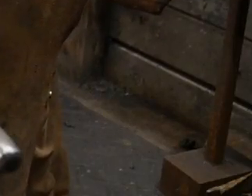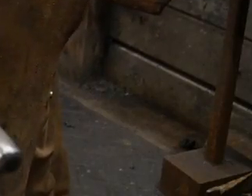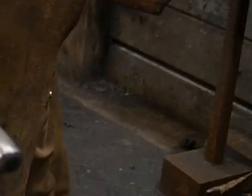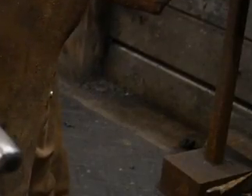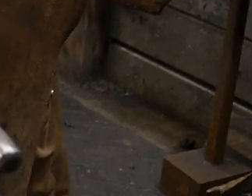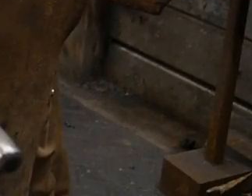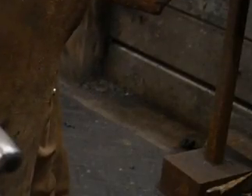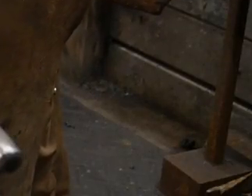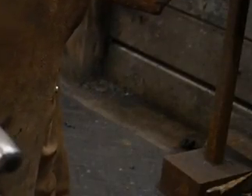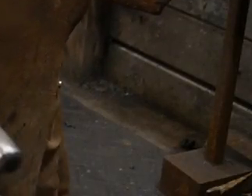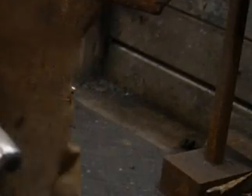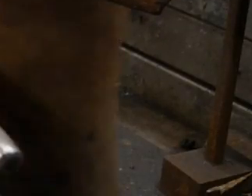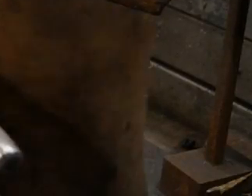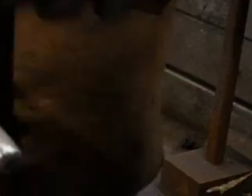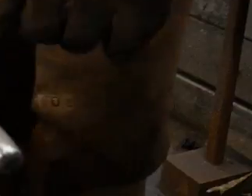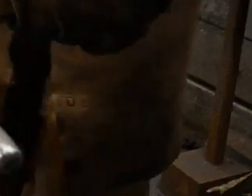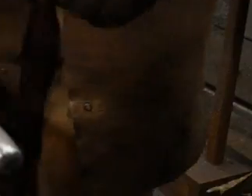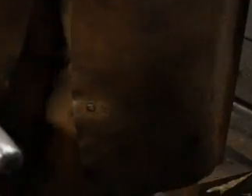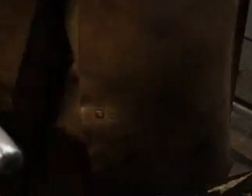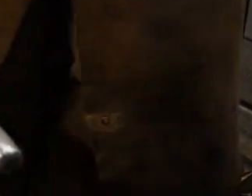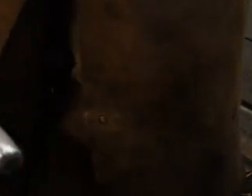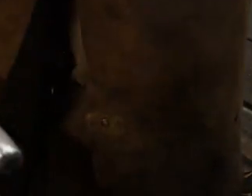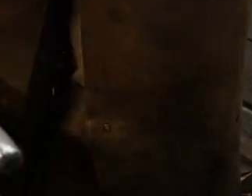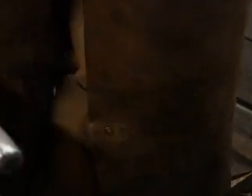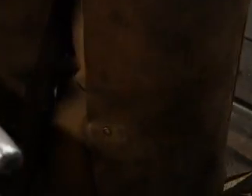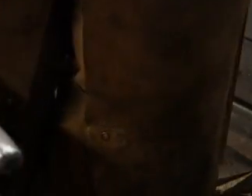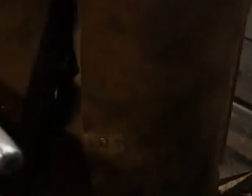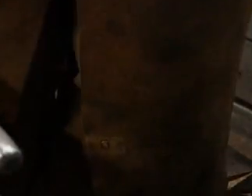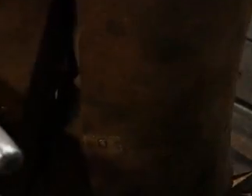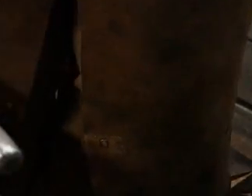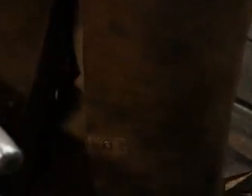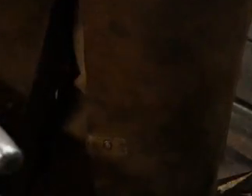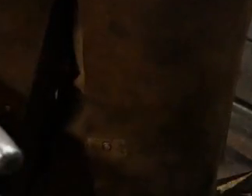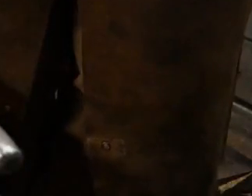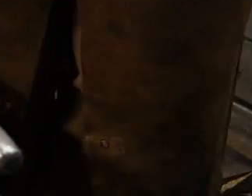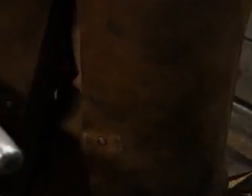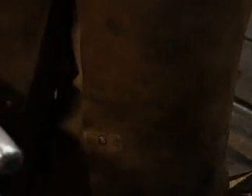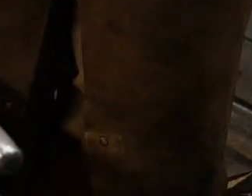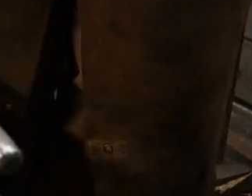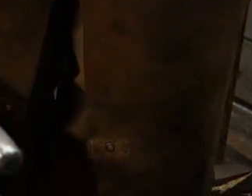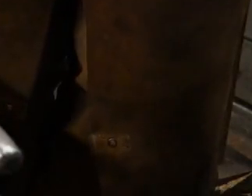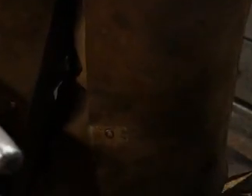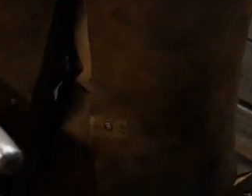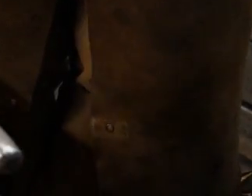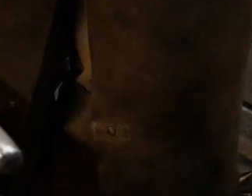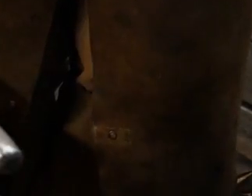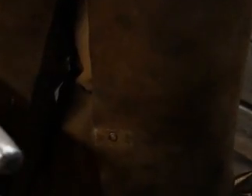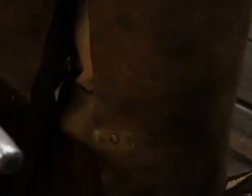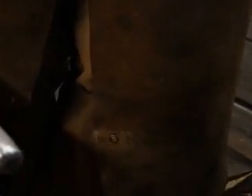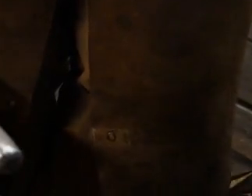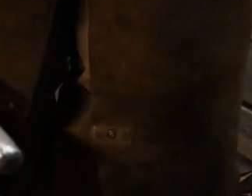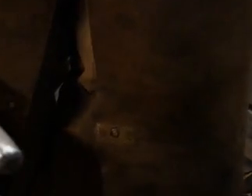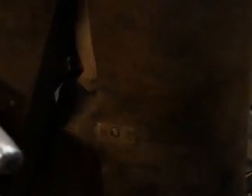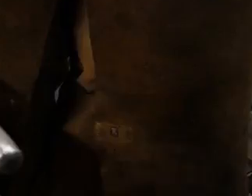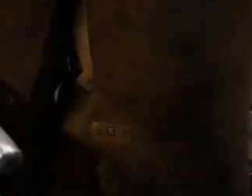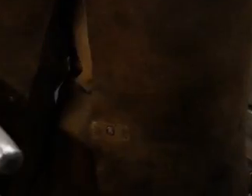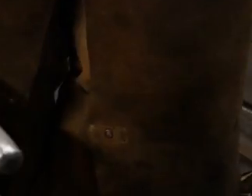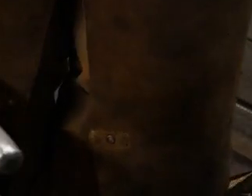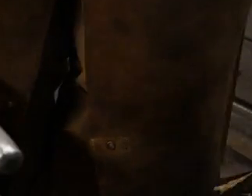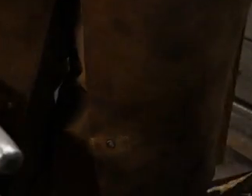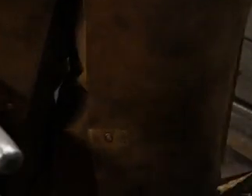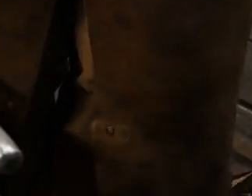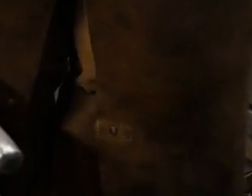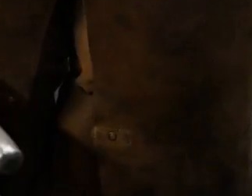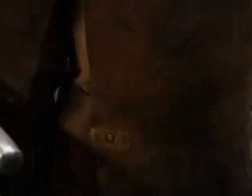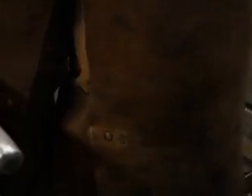a suspension rod. Yep, it's a suspension rod, basically. It's a tension bar. So basically, this thing would be really